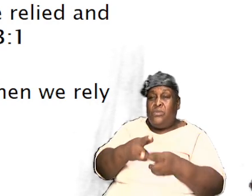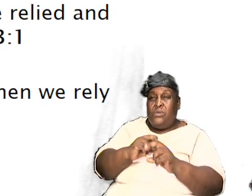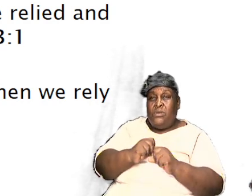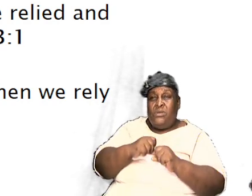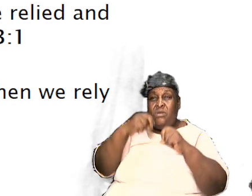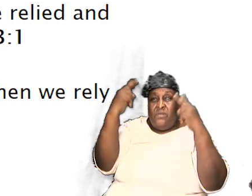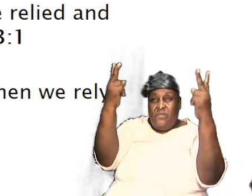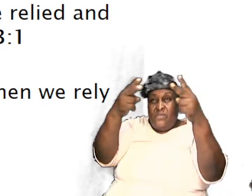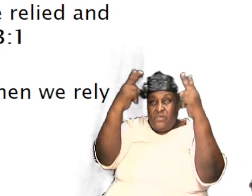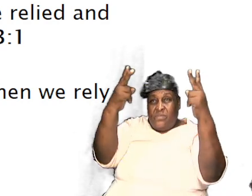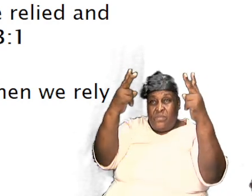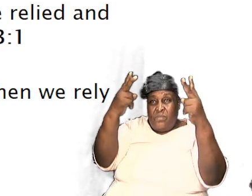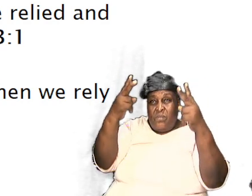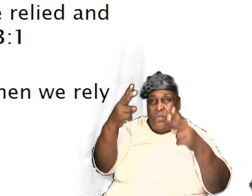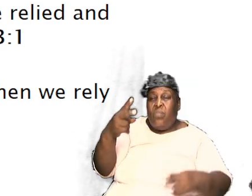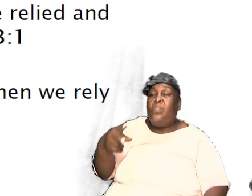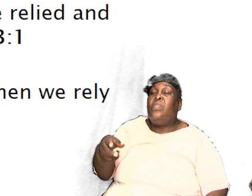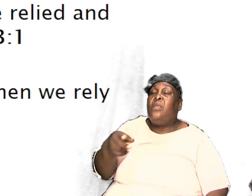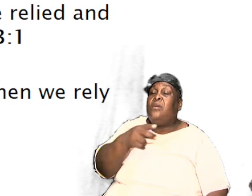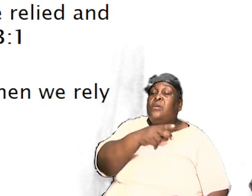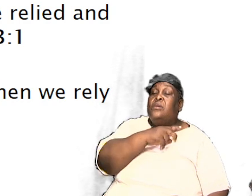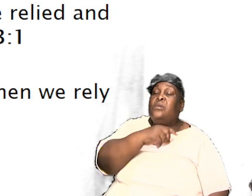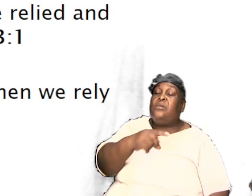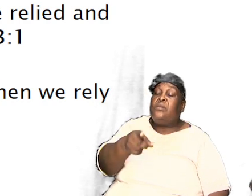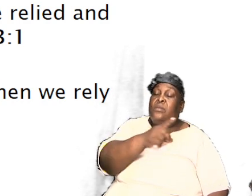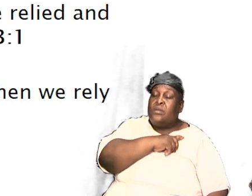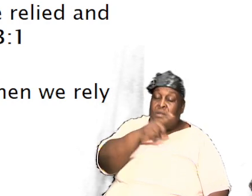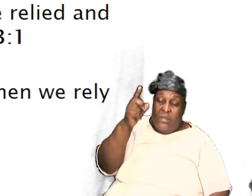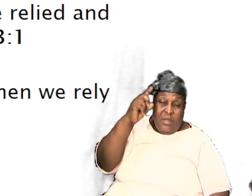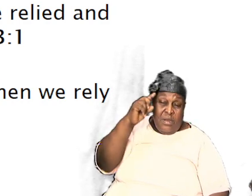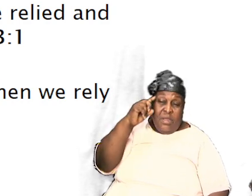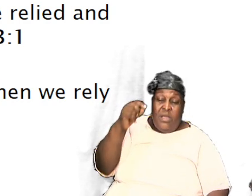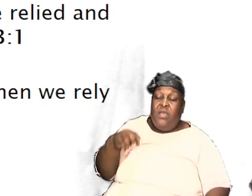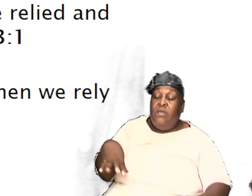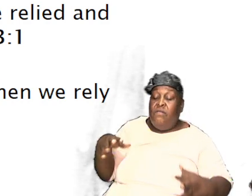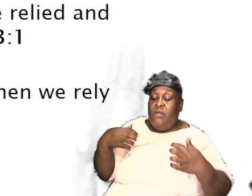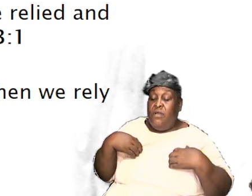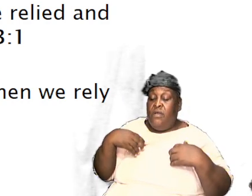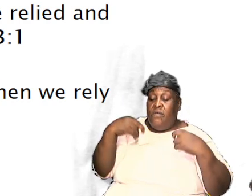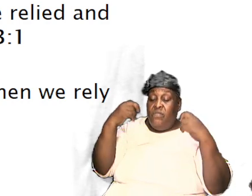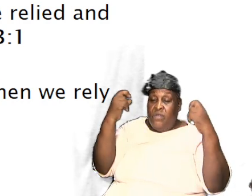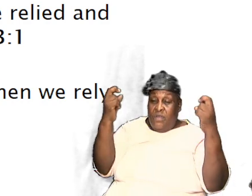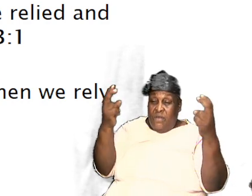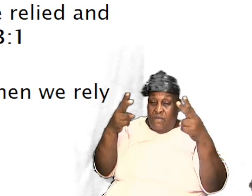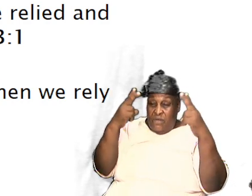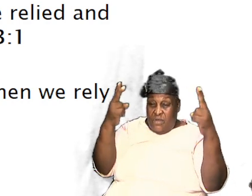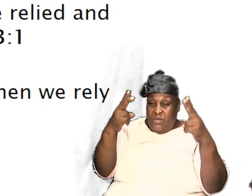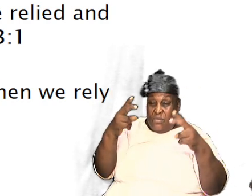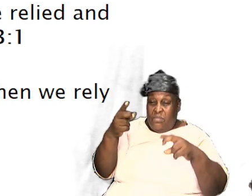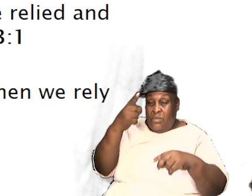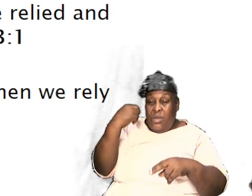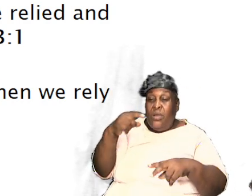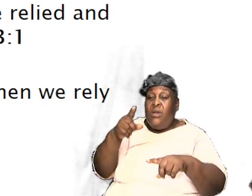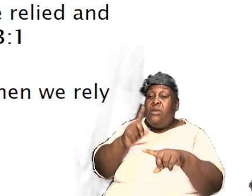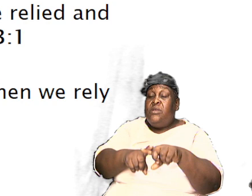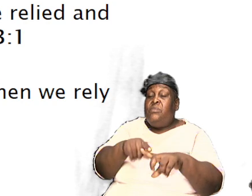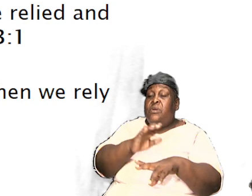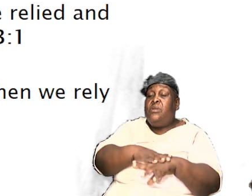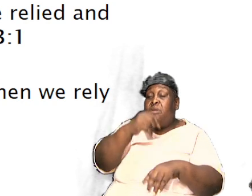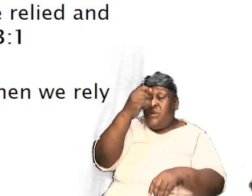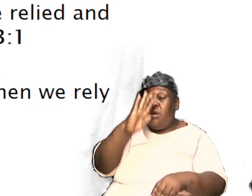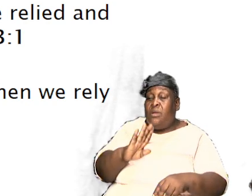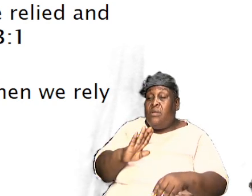David got the victory because he relied on the Lord, but he also inquired of the